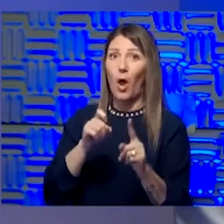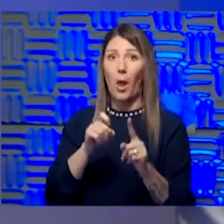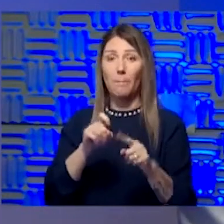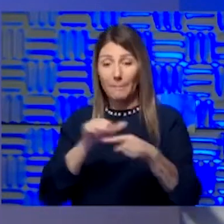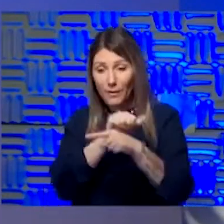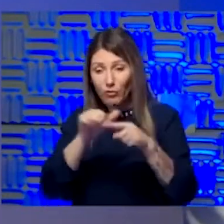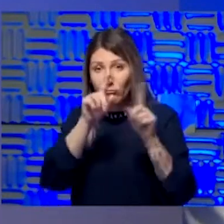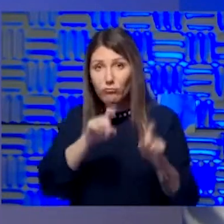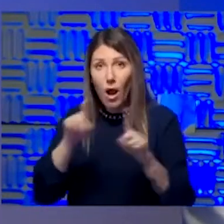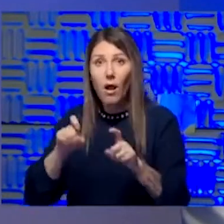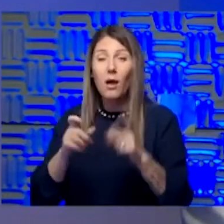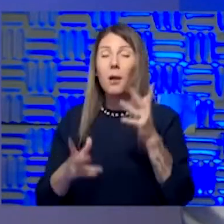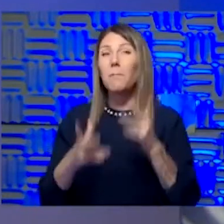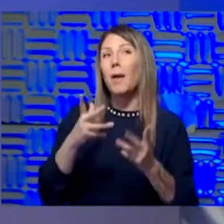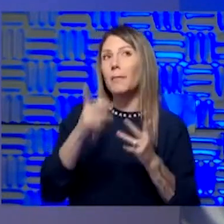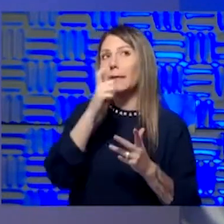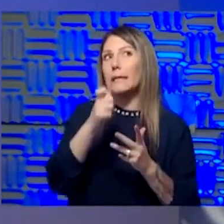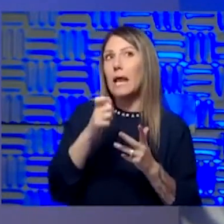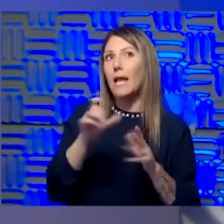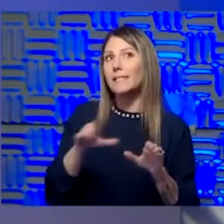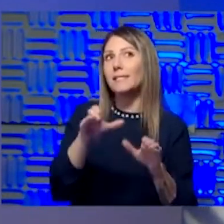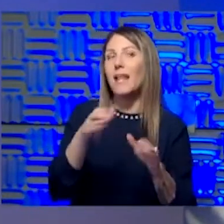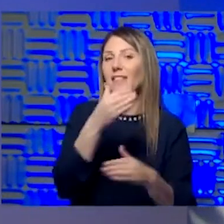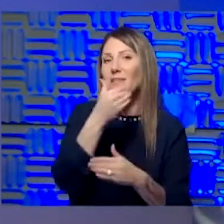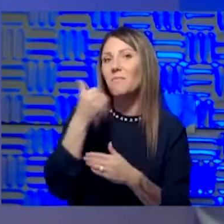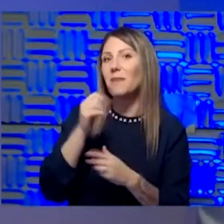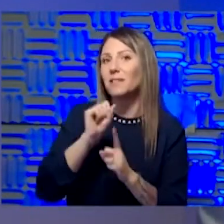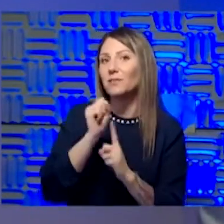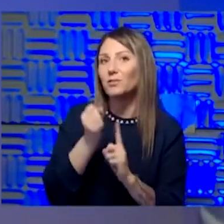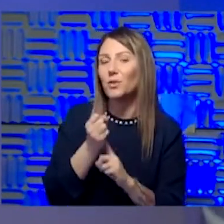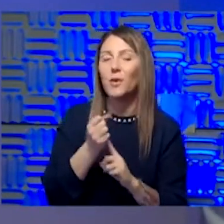weren't done under the best circumstances,